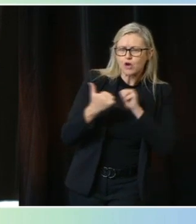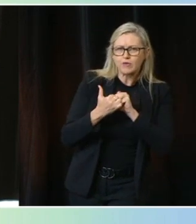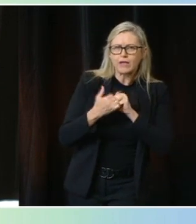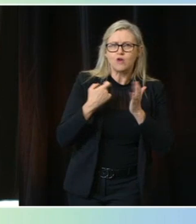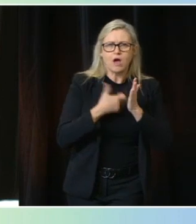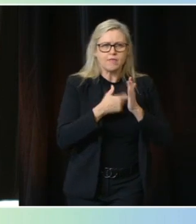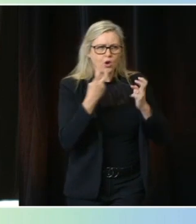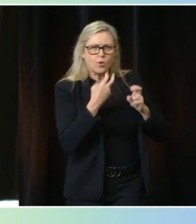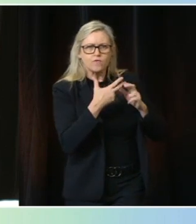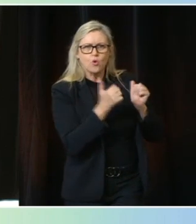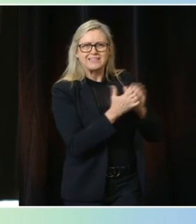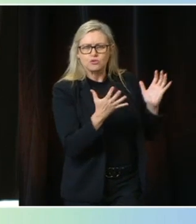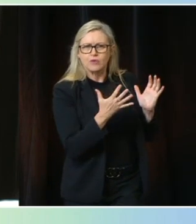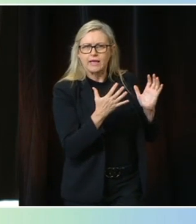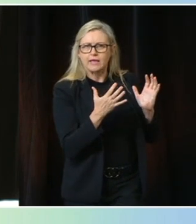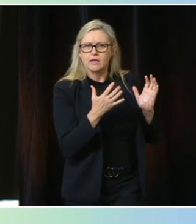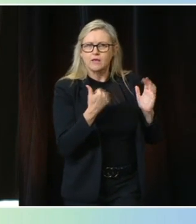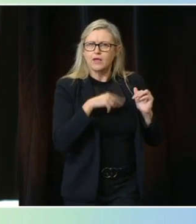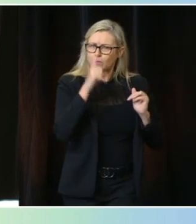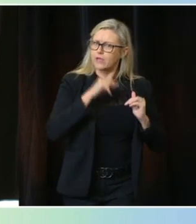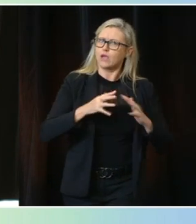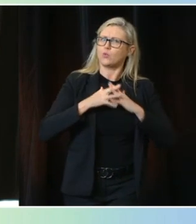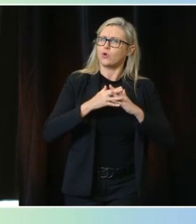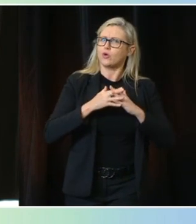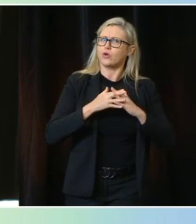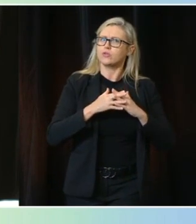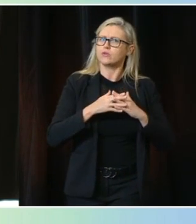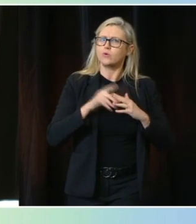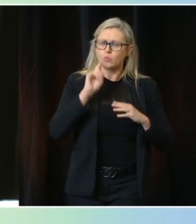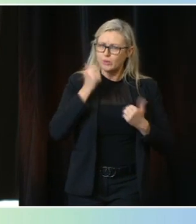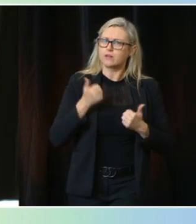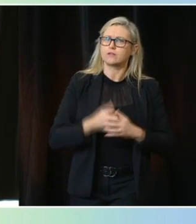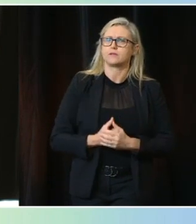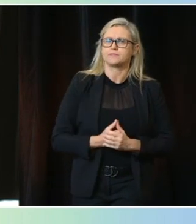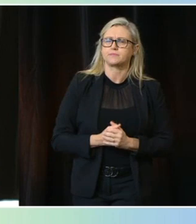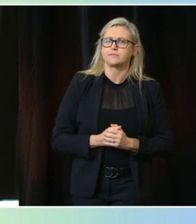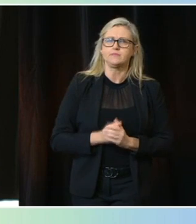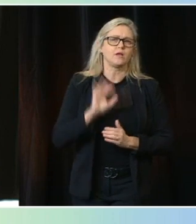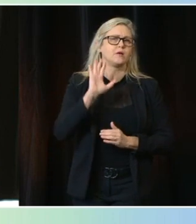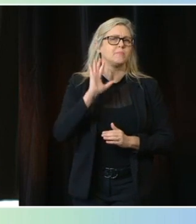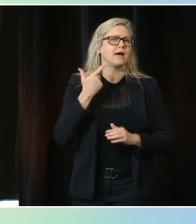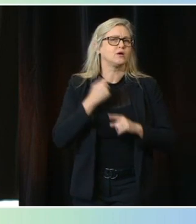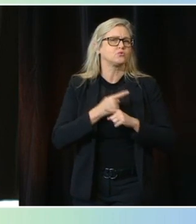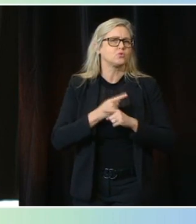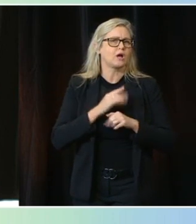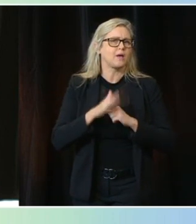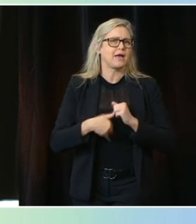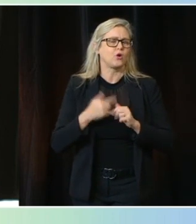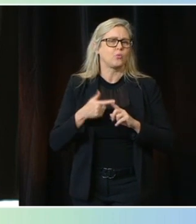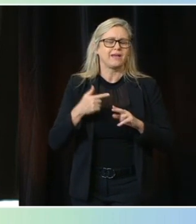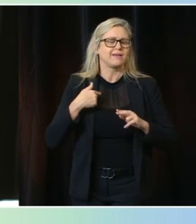the results will certainly be worth it I've said before Australians have conflict